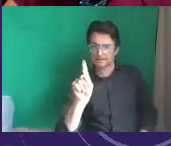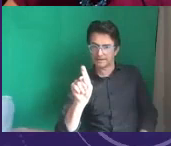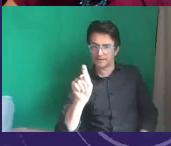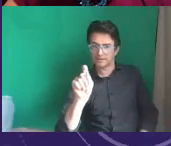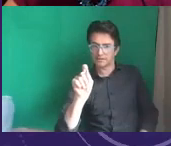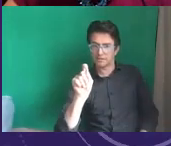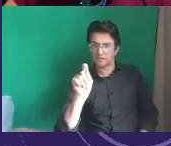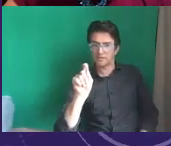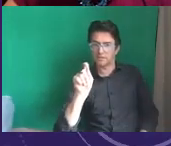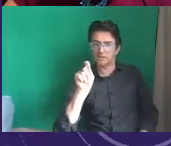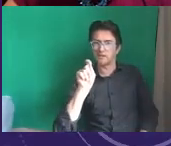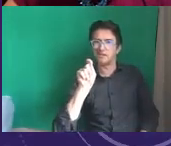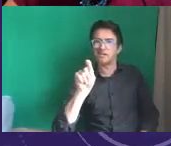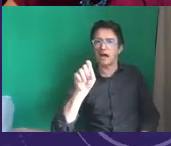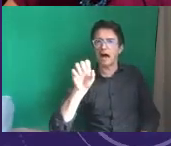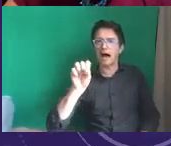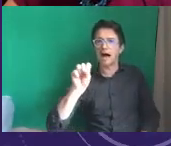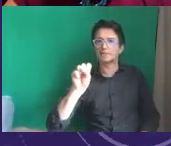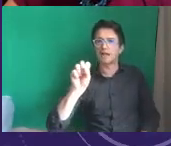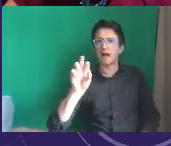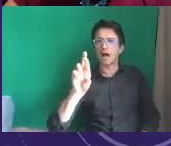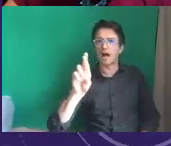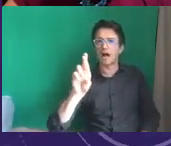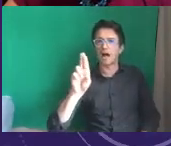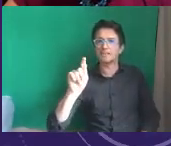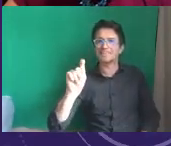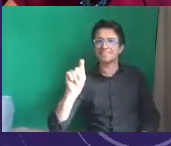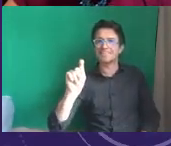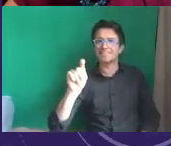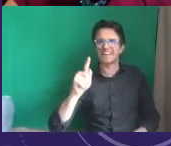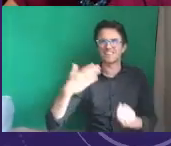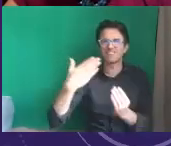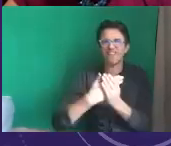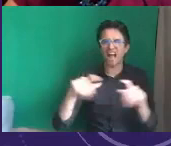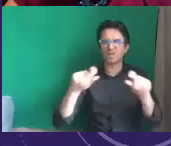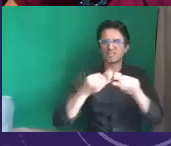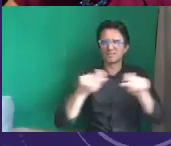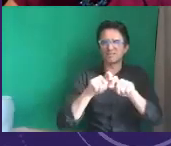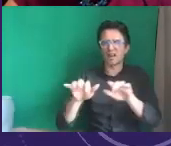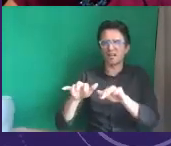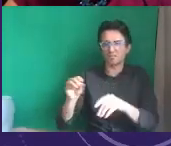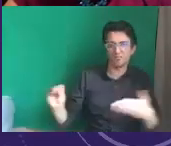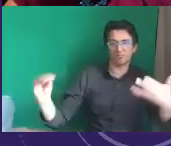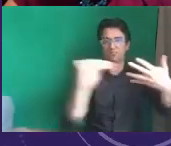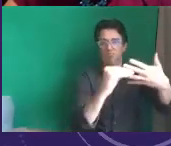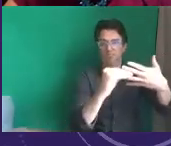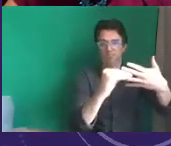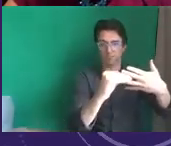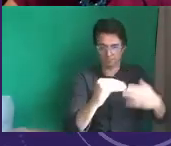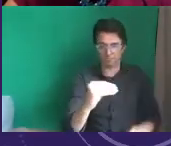too complicated for some people, so a good workaround is to add your video to YouTube